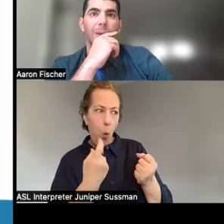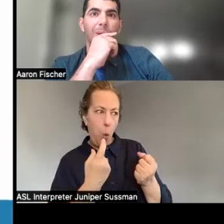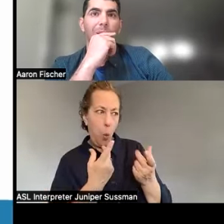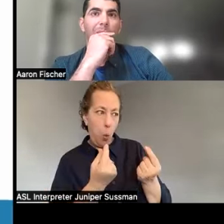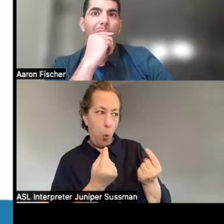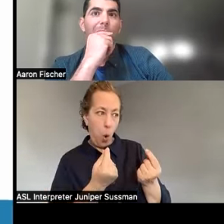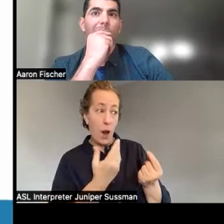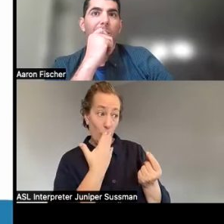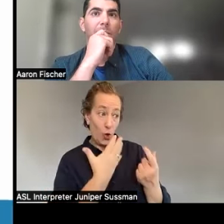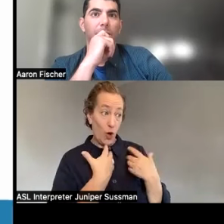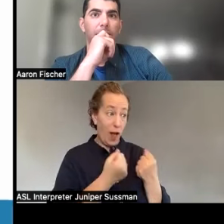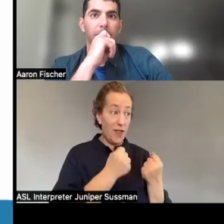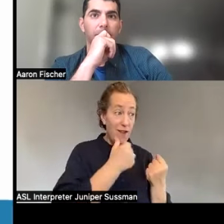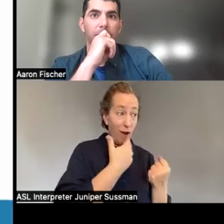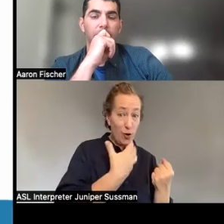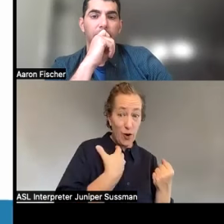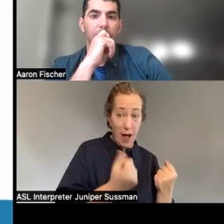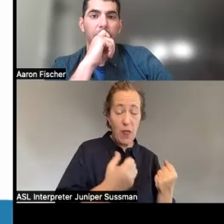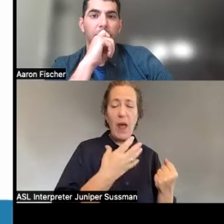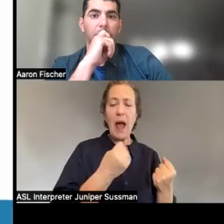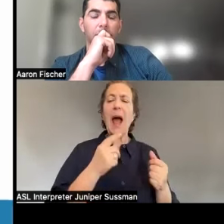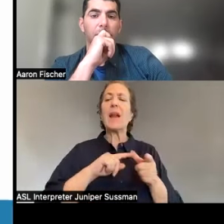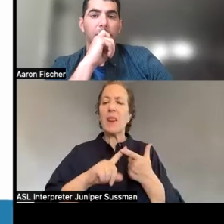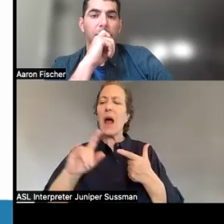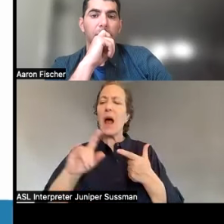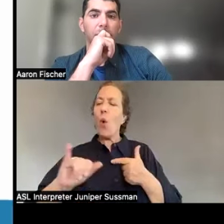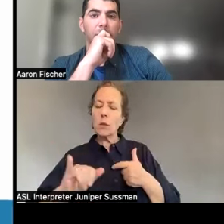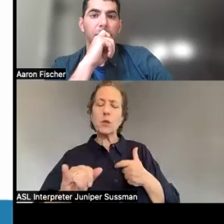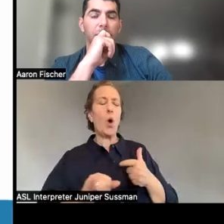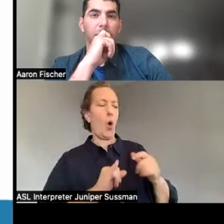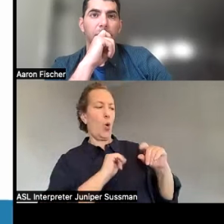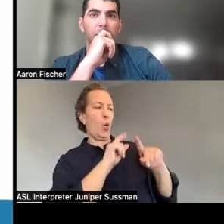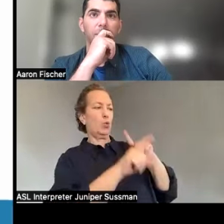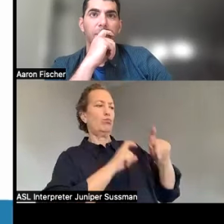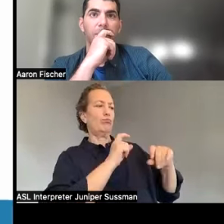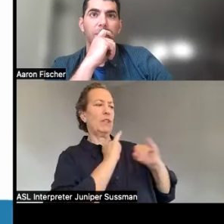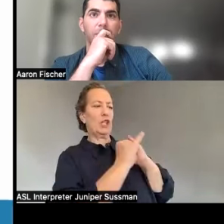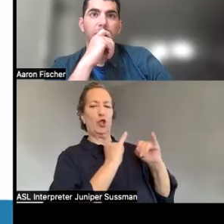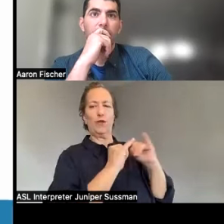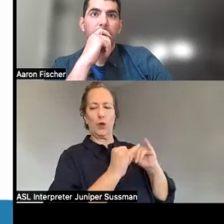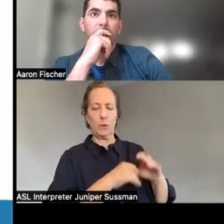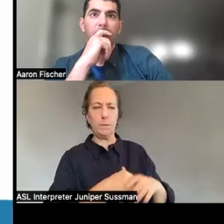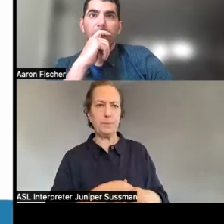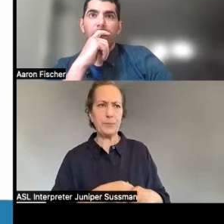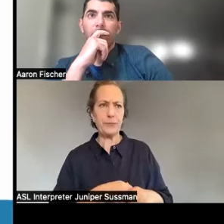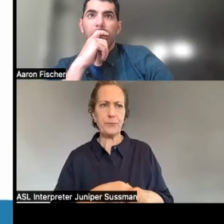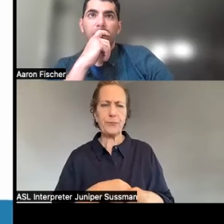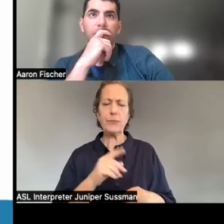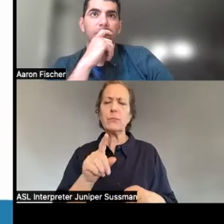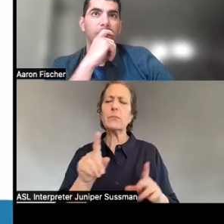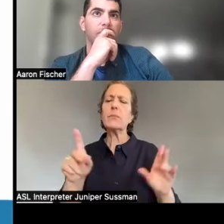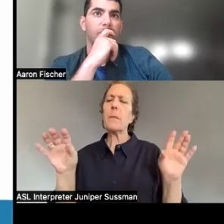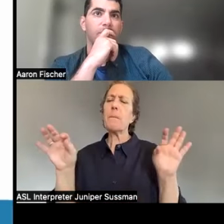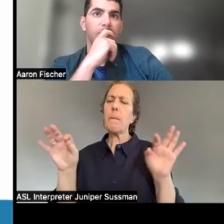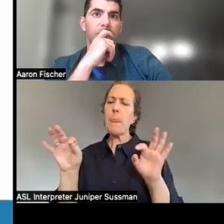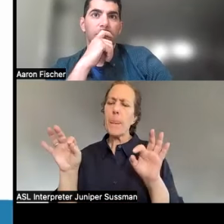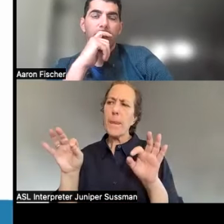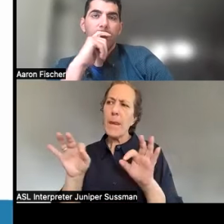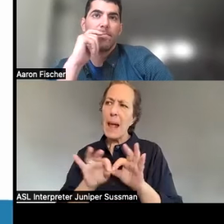training around behavioral interviewing. And when you're talking with patients, establish certain